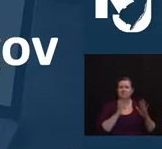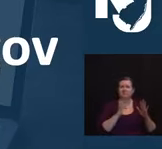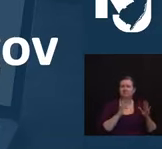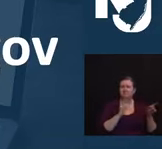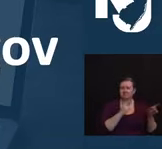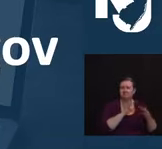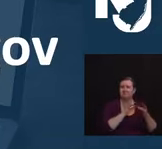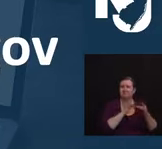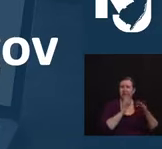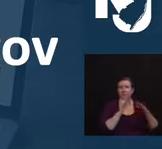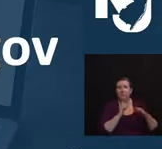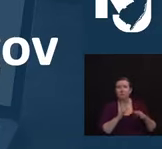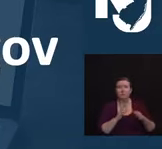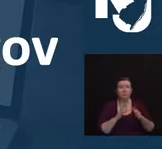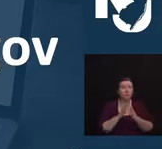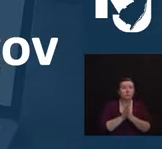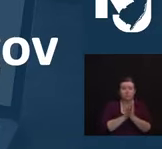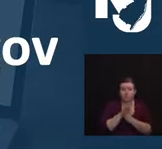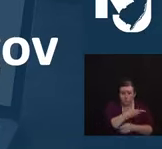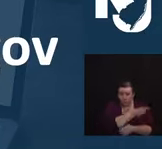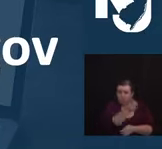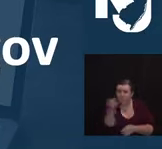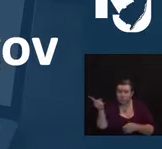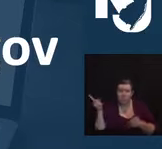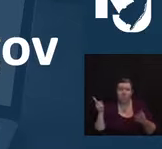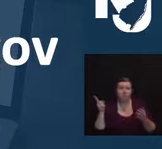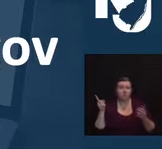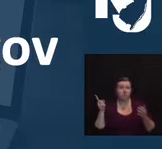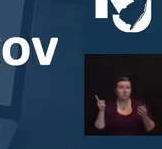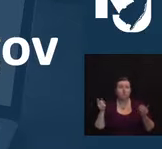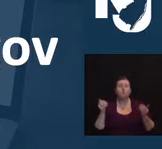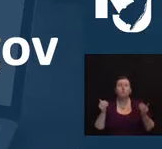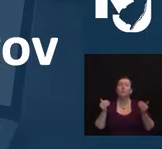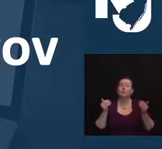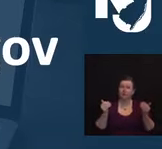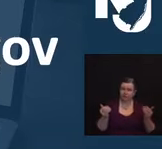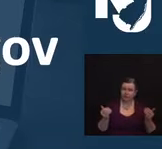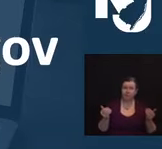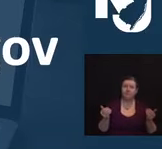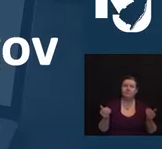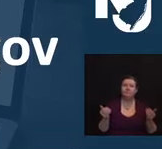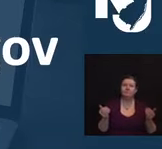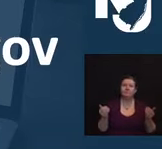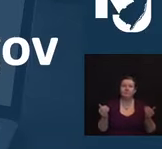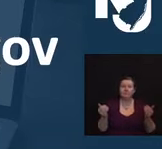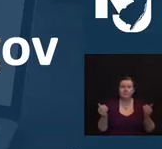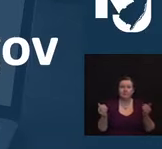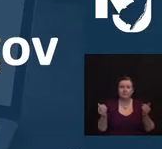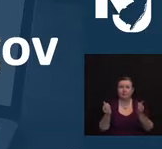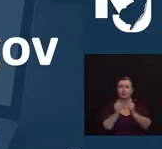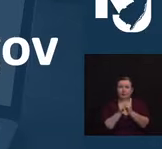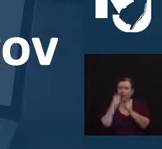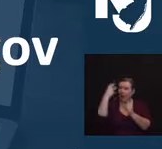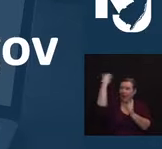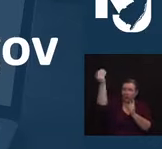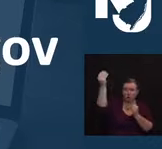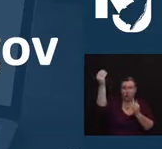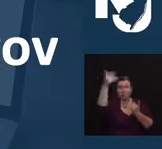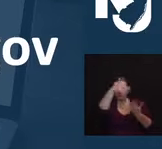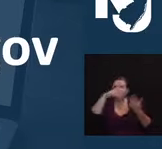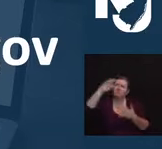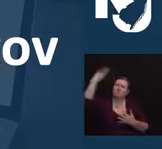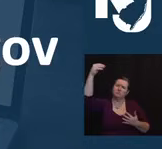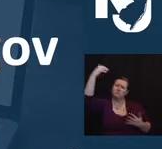strongest possible terms to engage in social activities outside whenever possible. We know this virus is